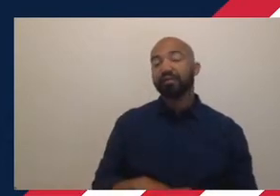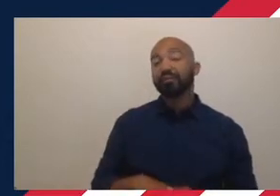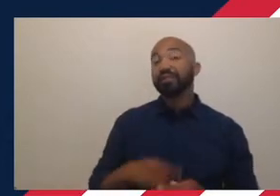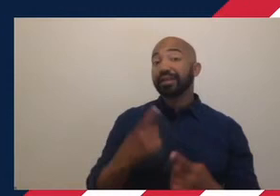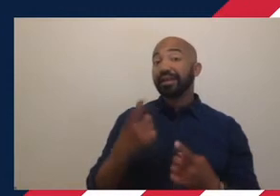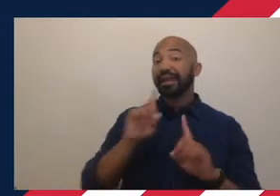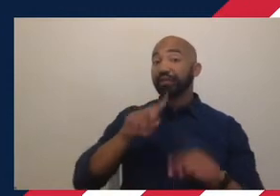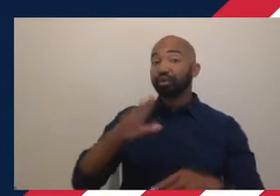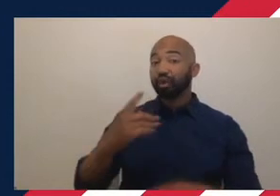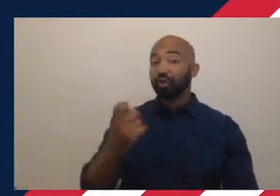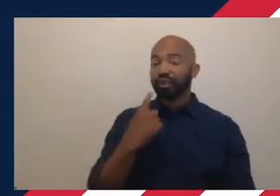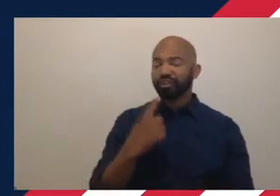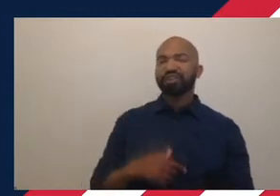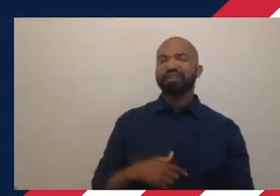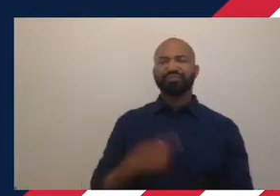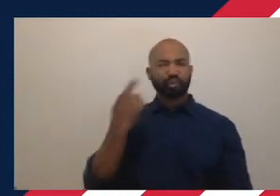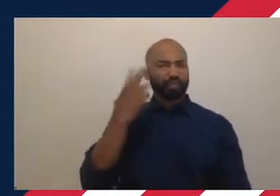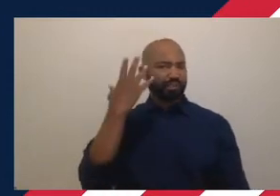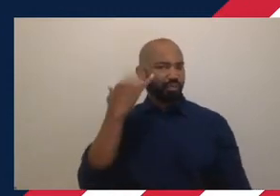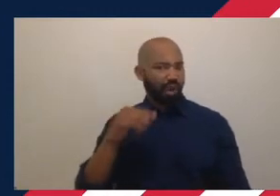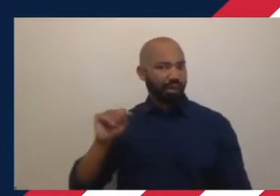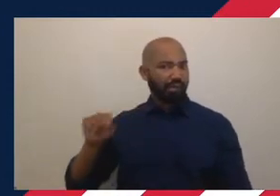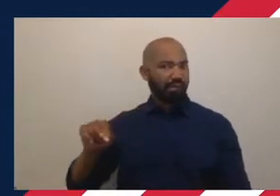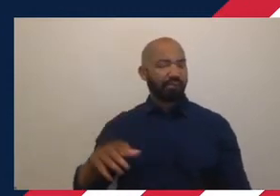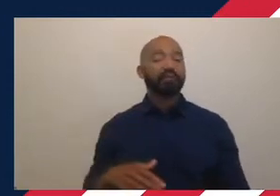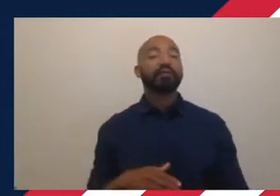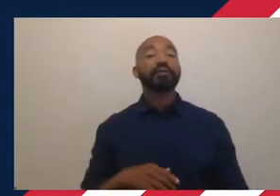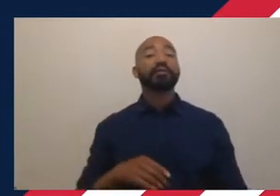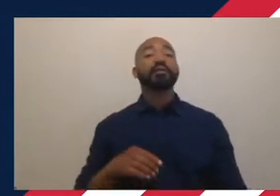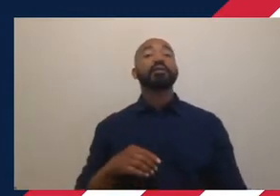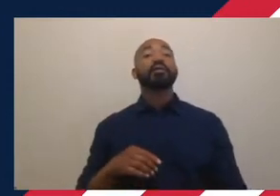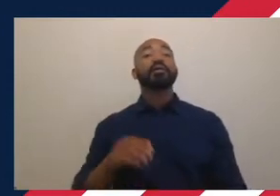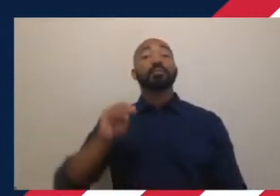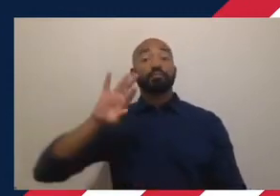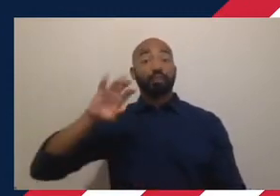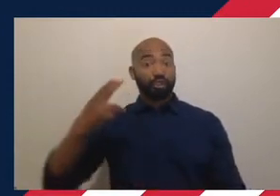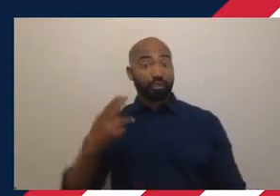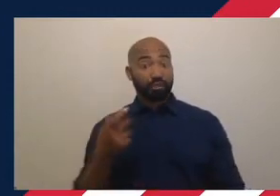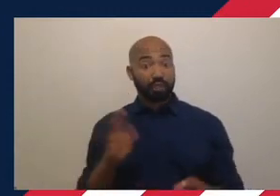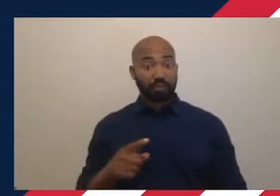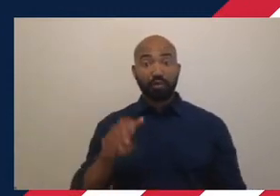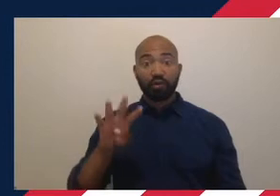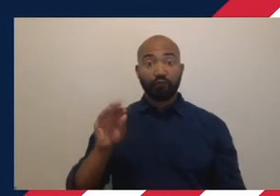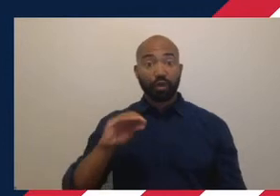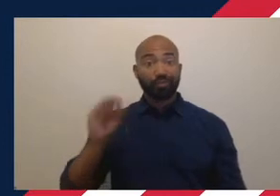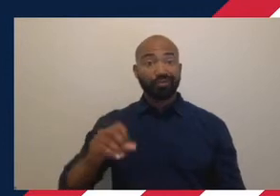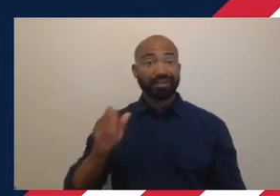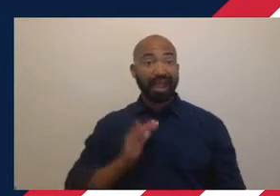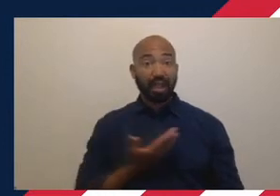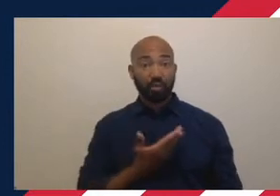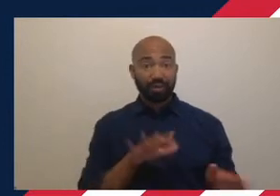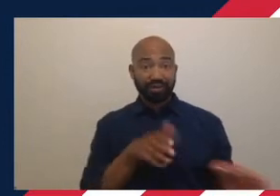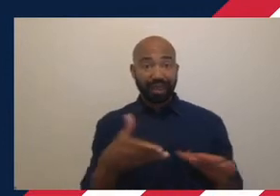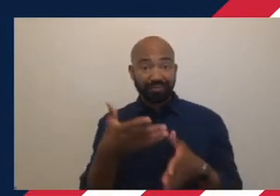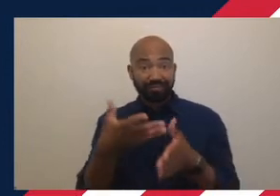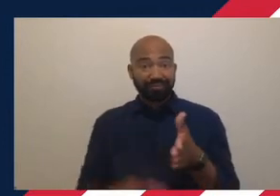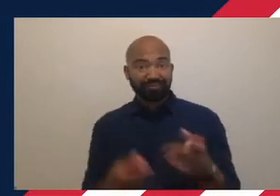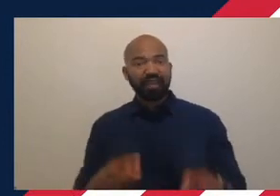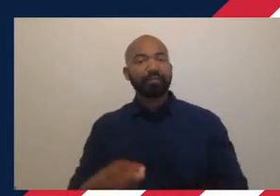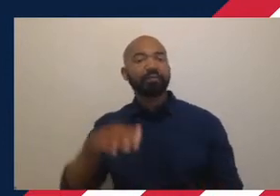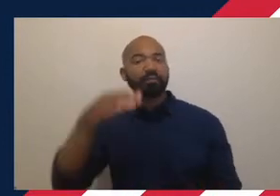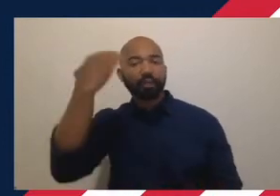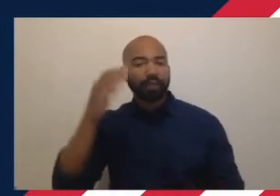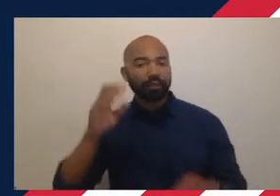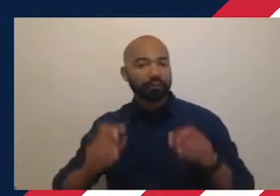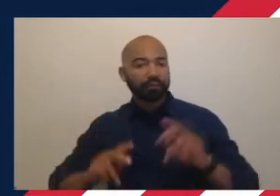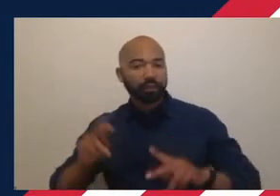and ultimately dying more. Michigan is an example where 40% of our deaths are Black individuals, whereas